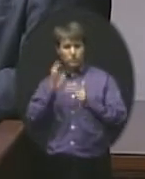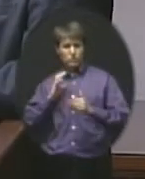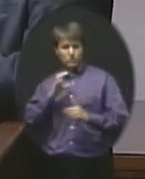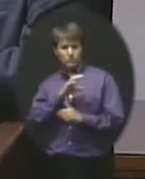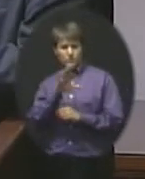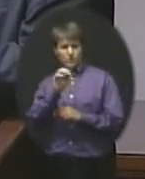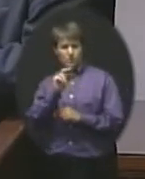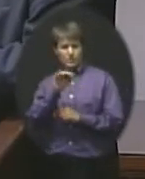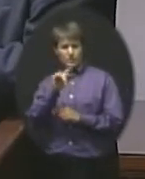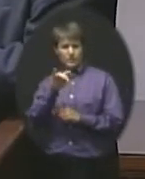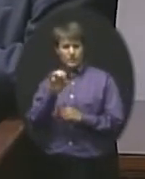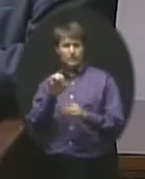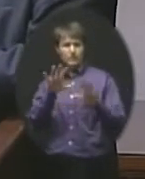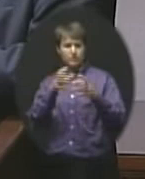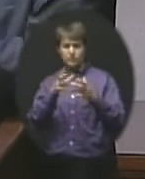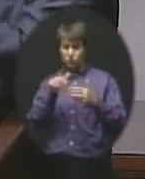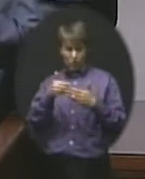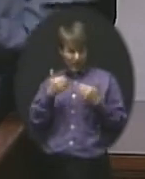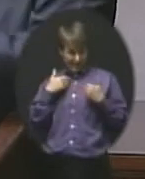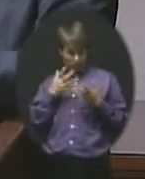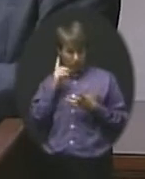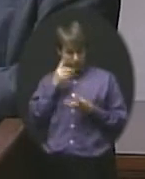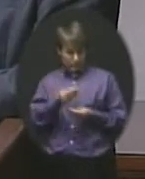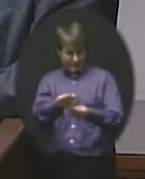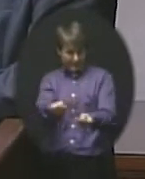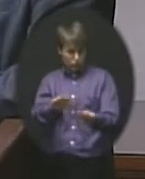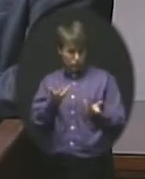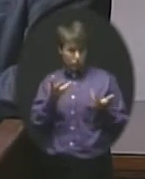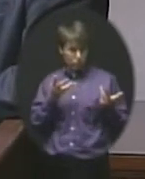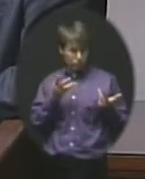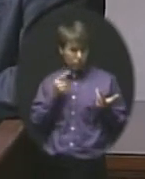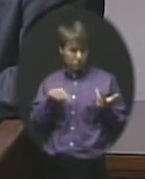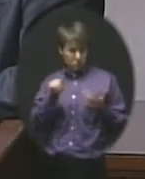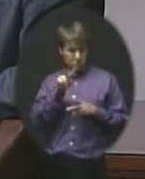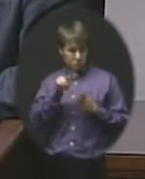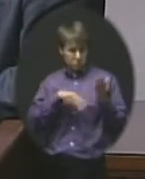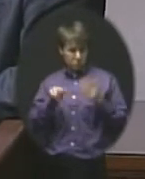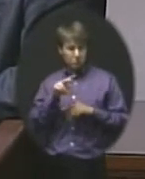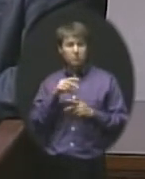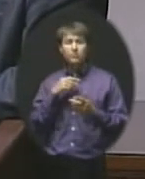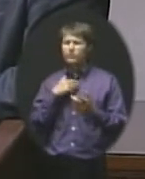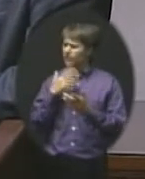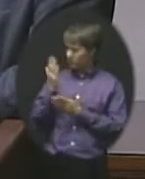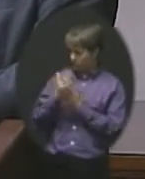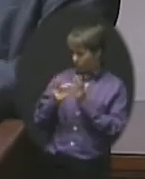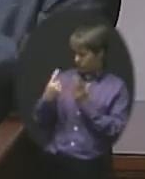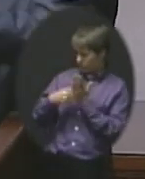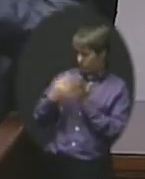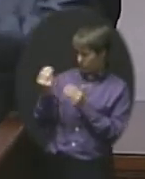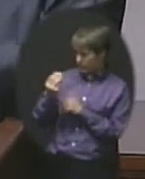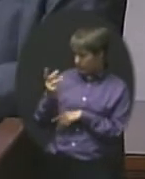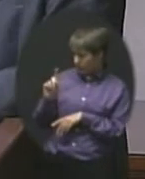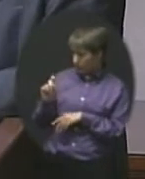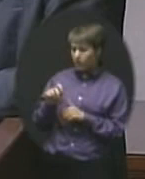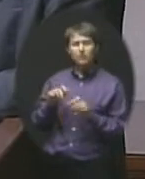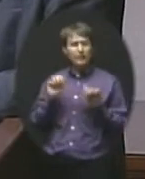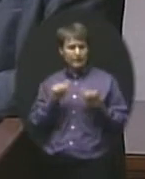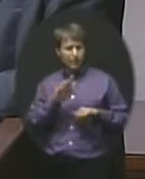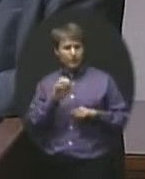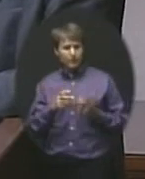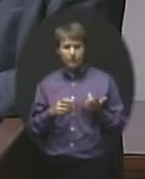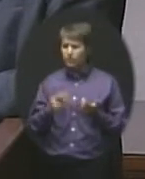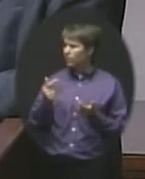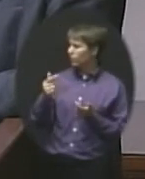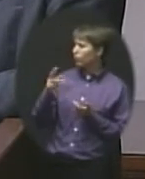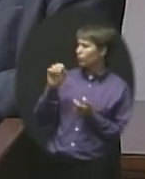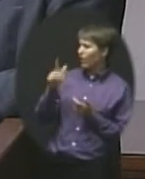this is all I had to this date, so I thought I'd get them out to you so you could start reviewing. This will be part of the discussion Monday. It can be. And Greg